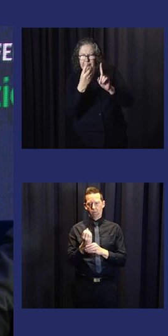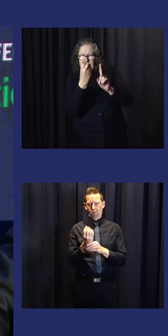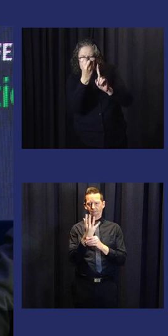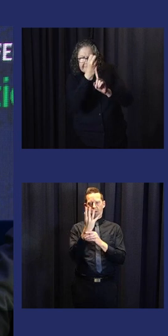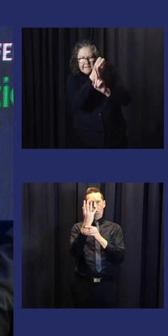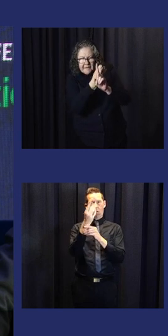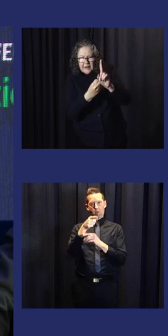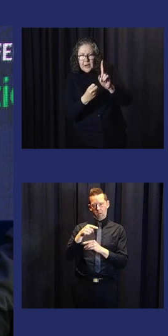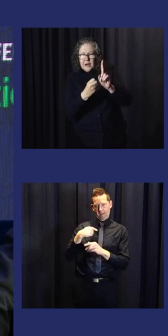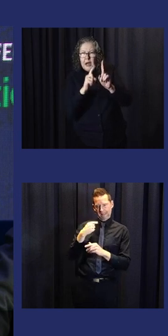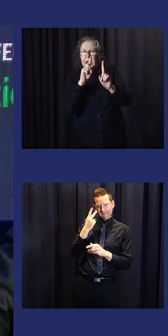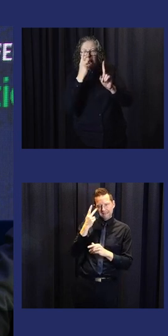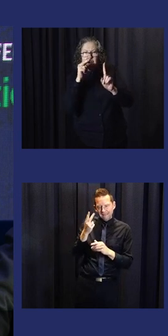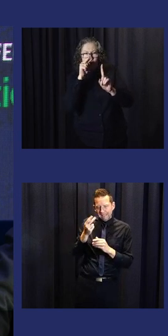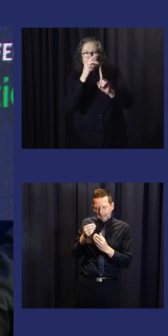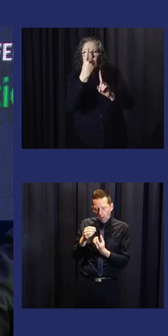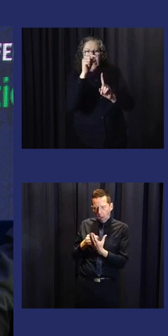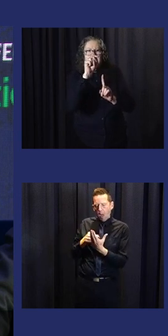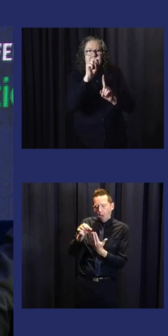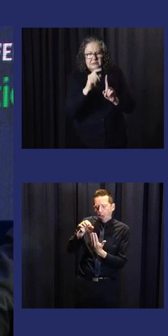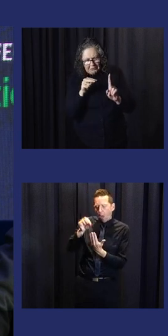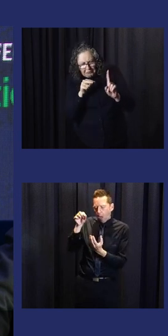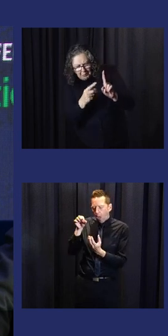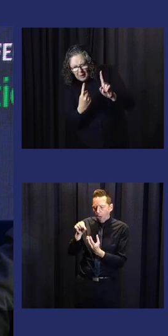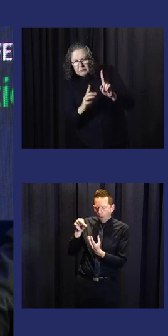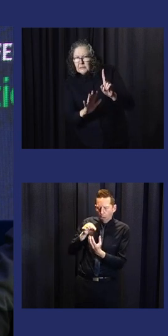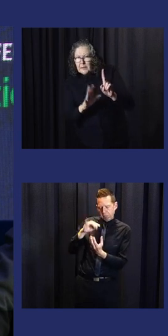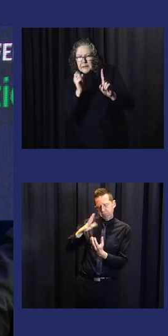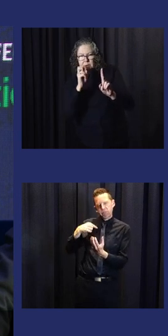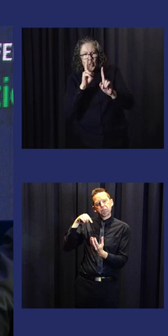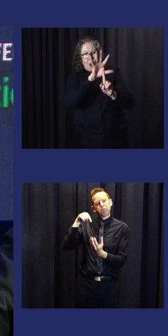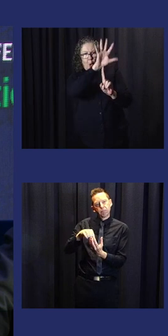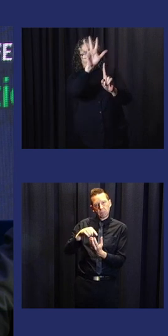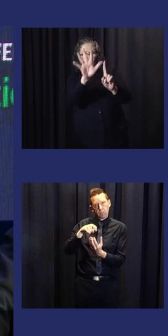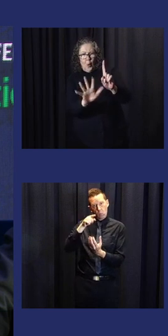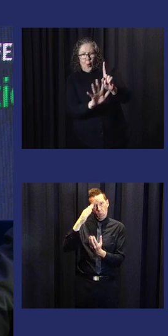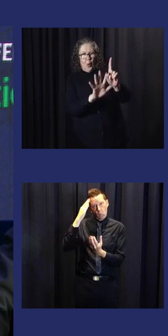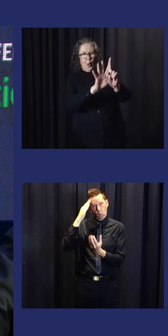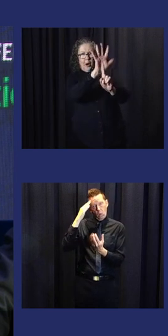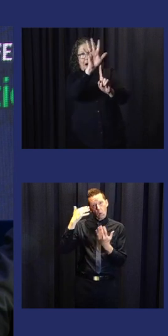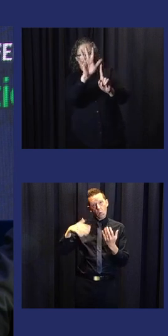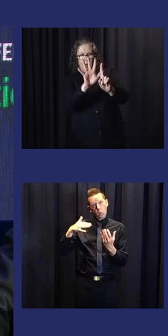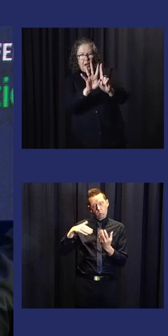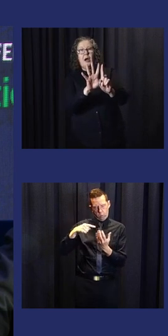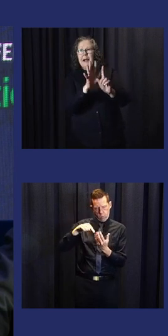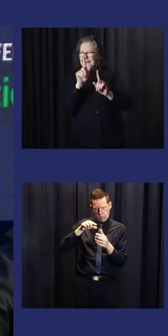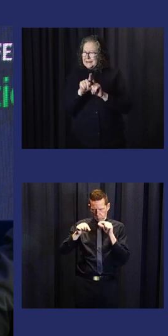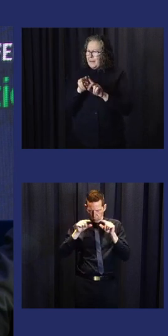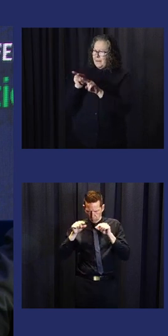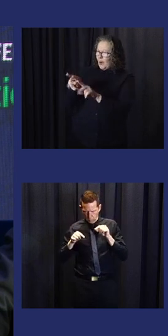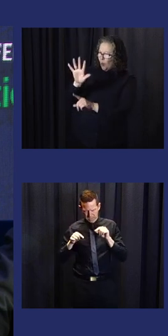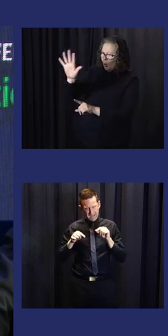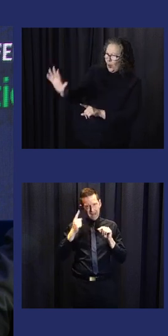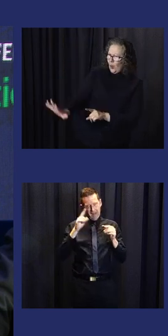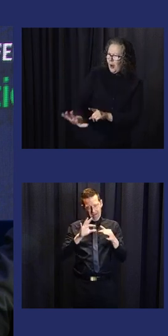see the whole flower, then it really does have an impact on how you communicate and how you are in relationship with another